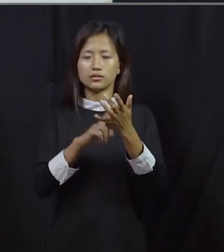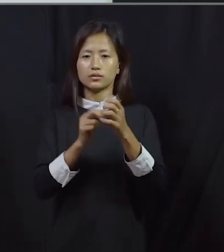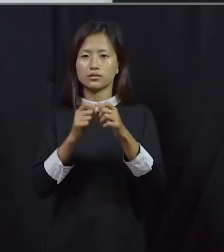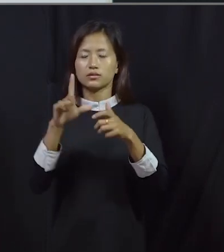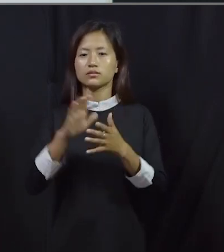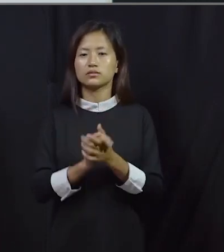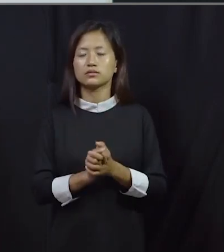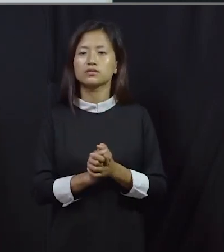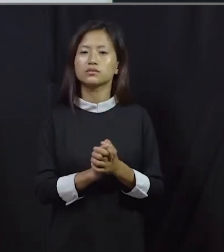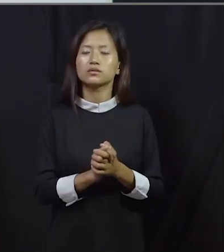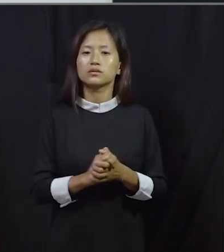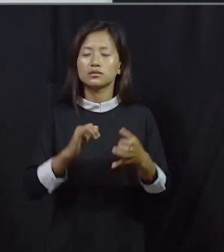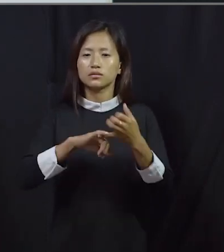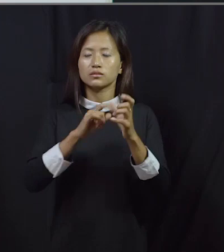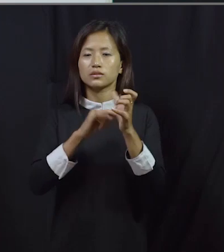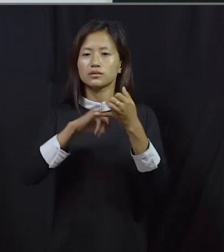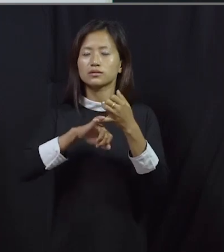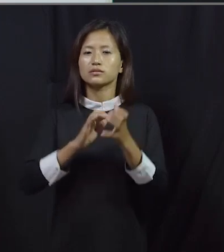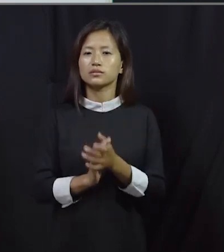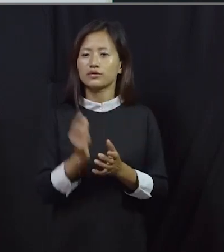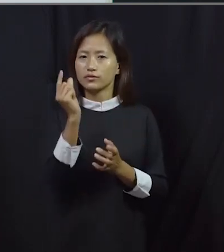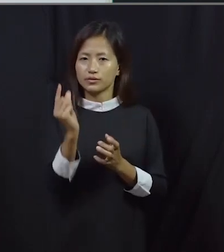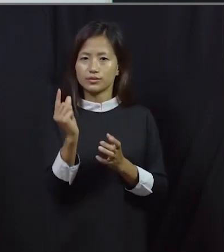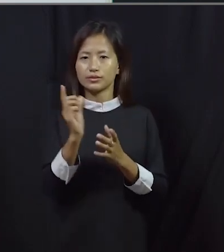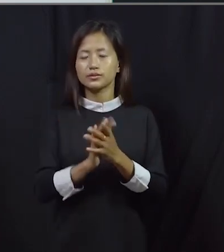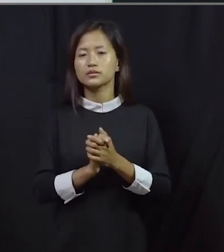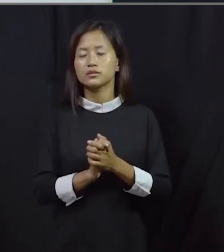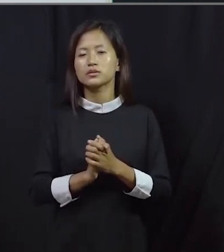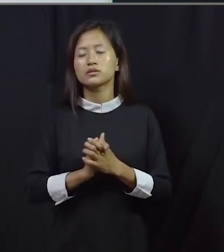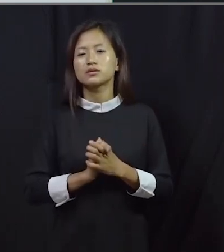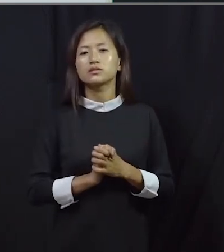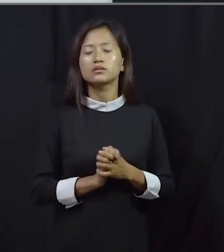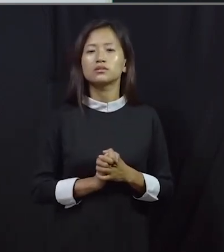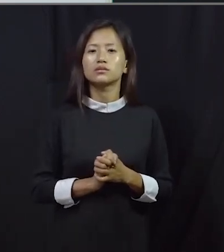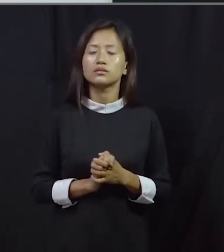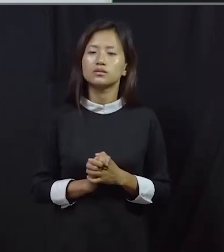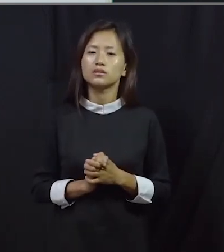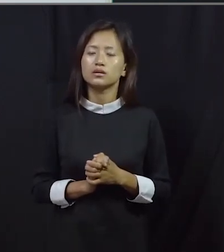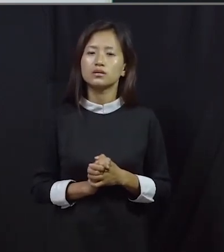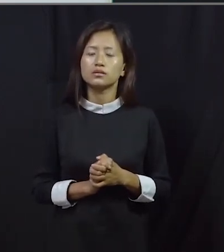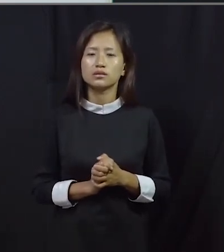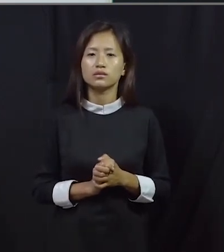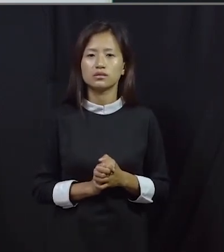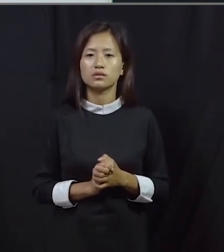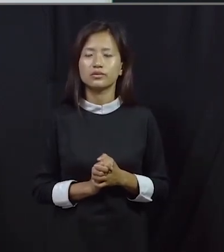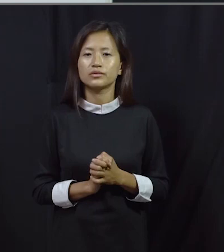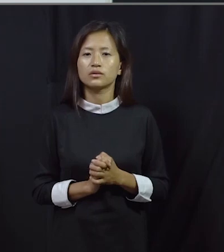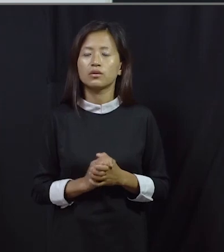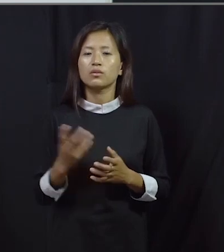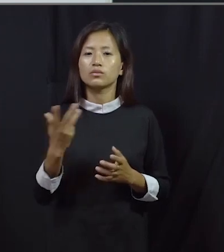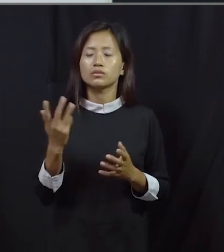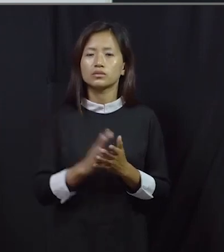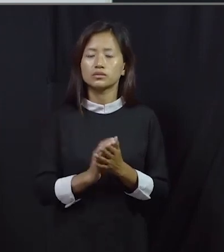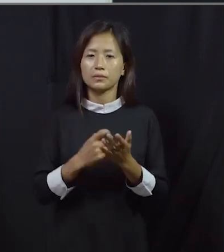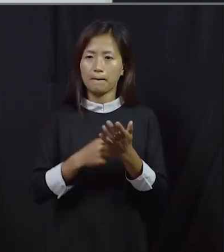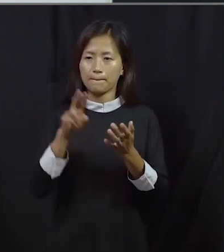R-A-T-I-O-N-A-L. Rational system of unit. SI is what? SI is rational system of unit. So by what do you mean by the